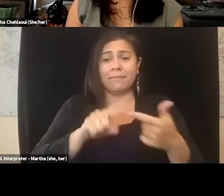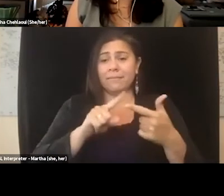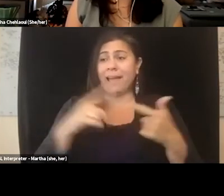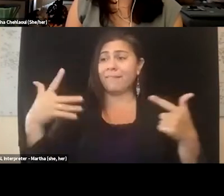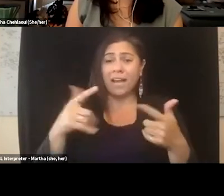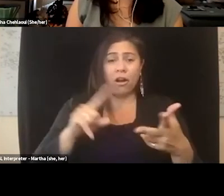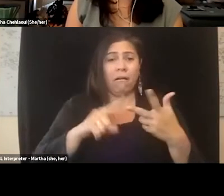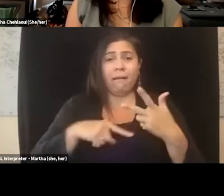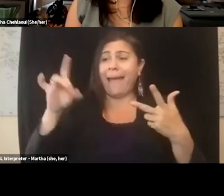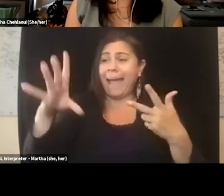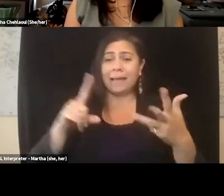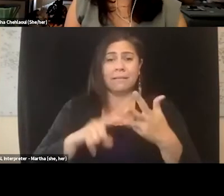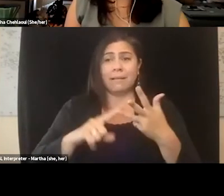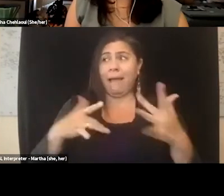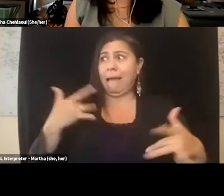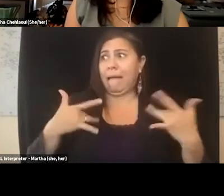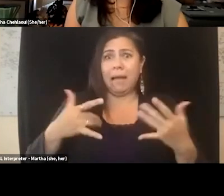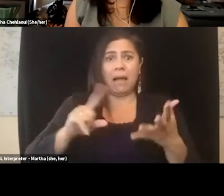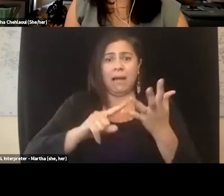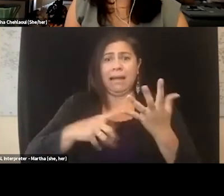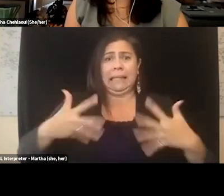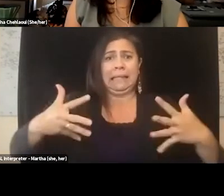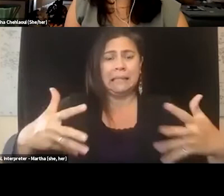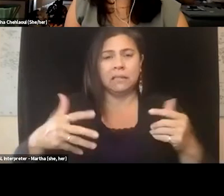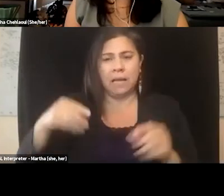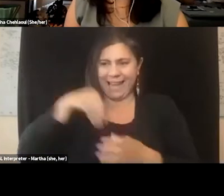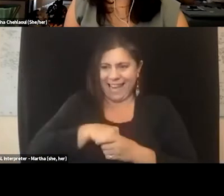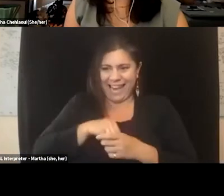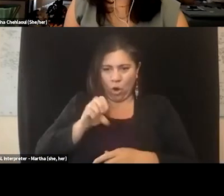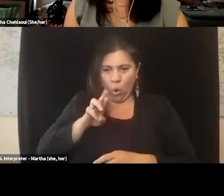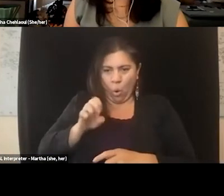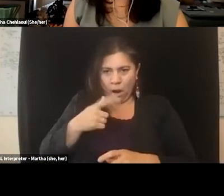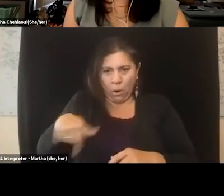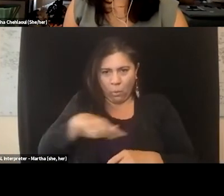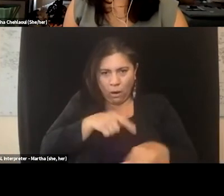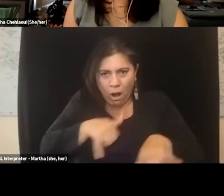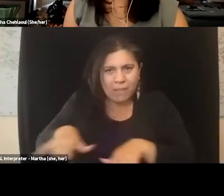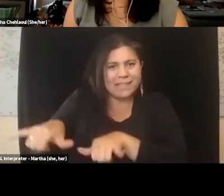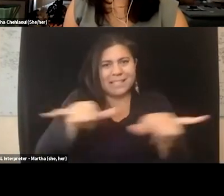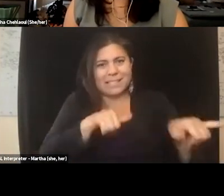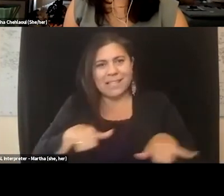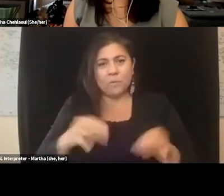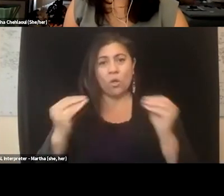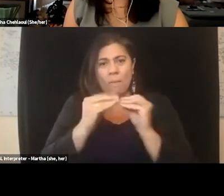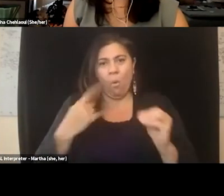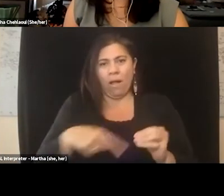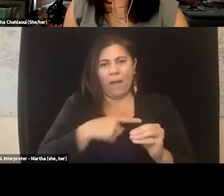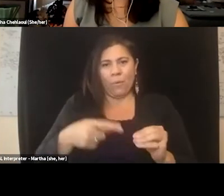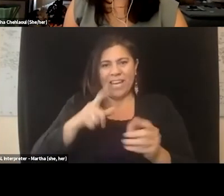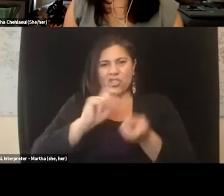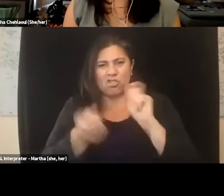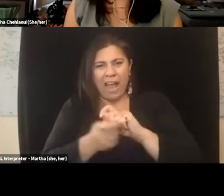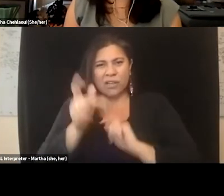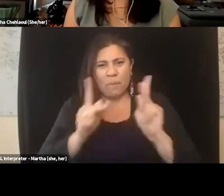we are all in our core the same. So the more we desensitize people, the more people see us in normal